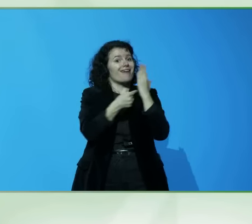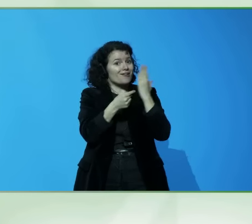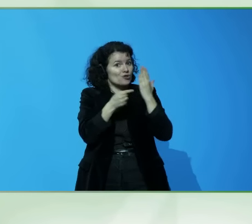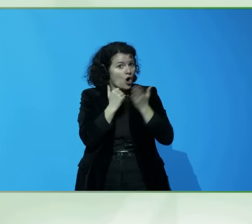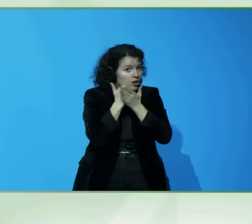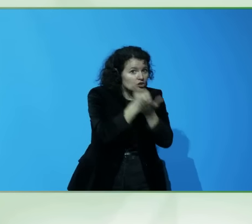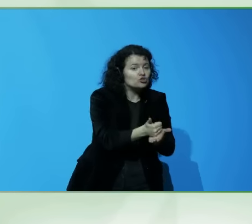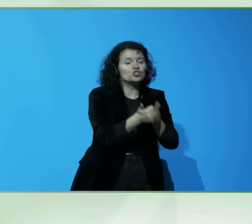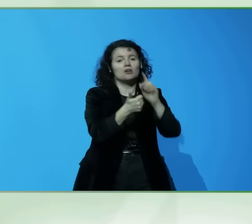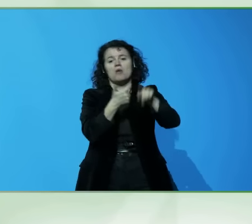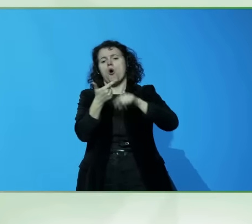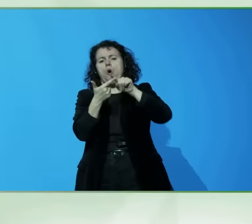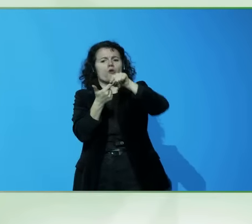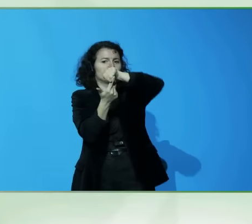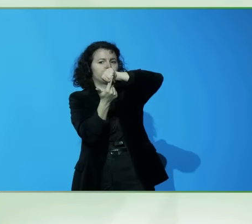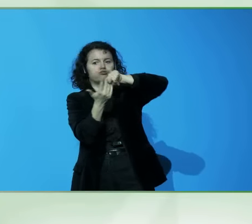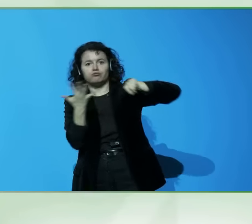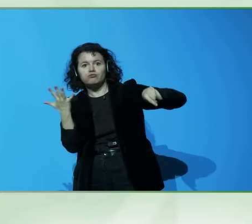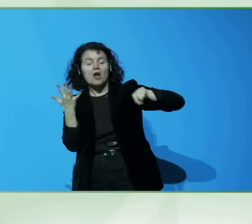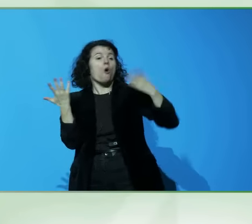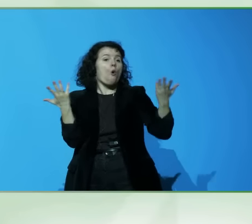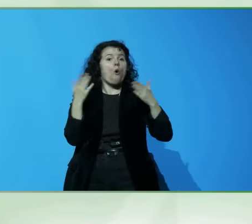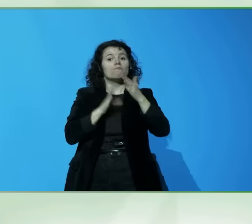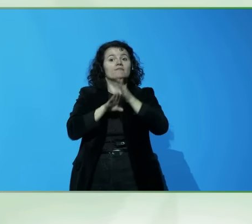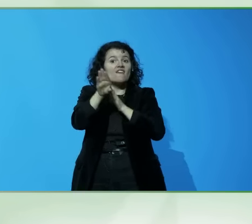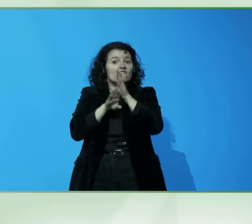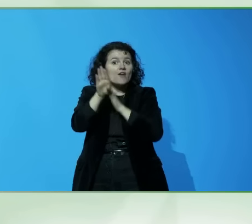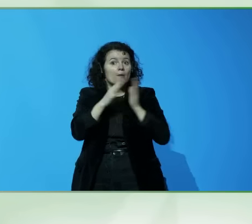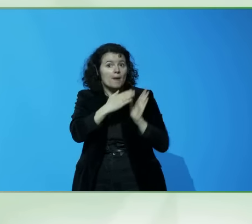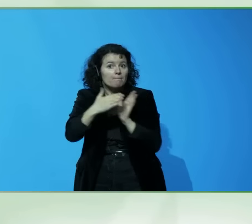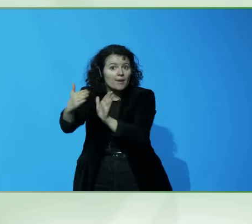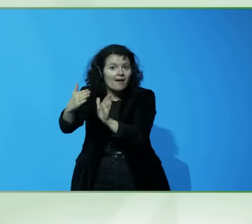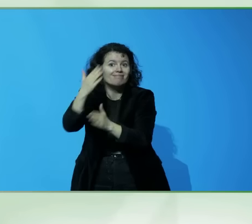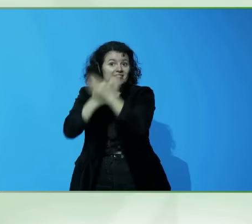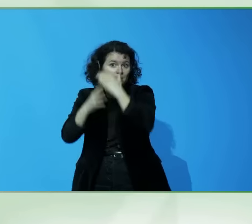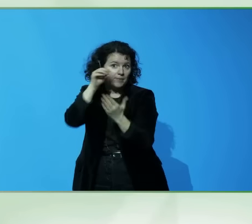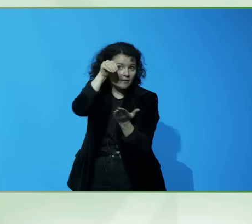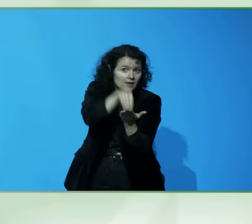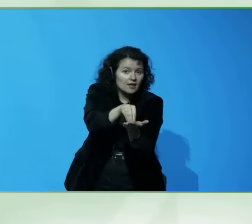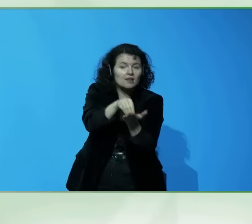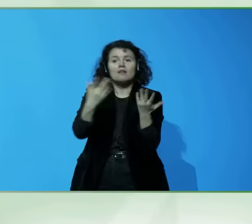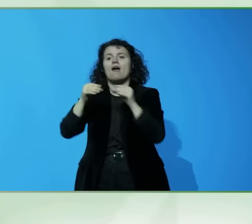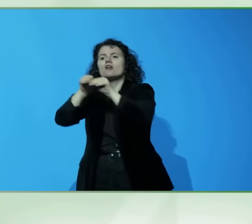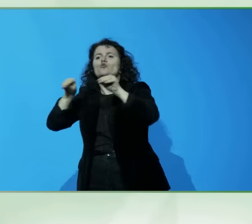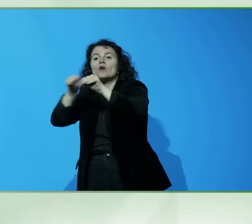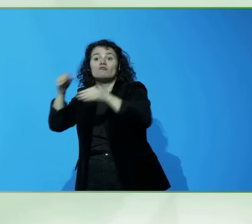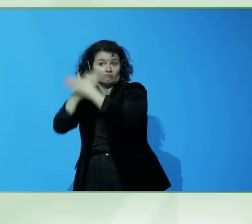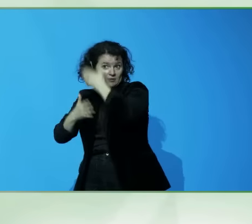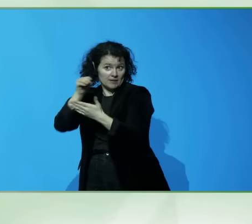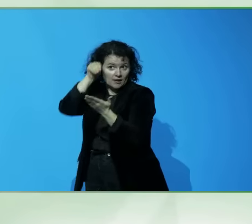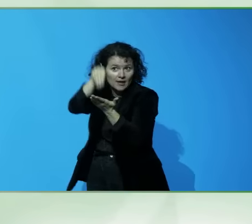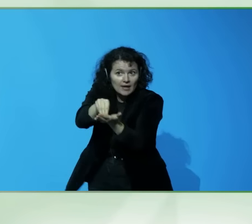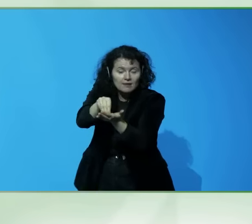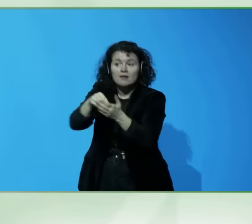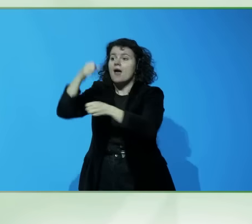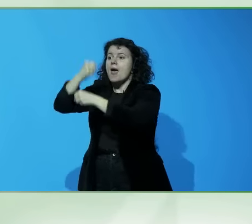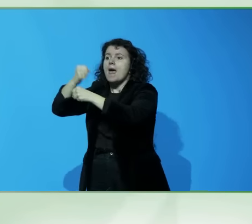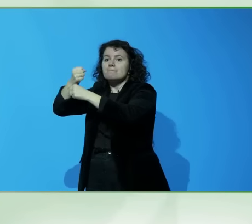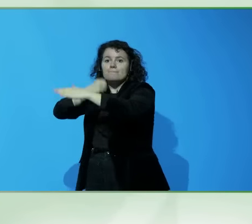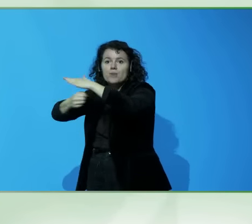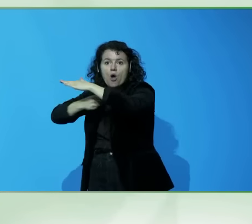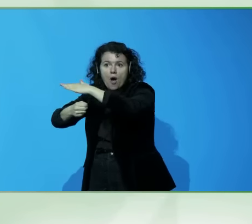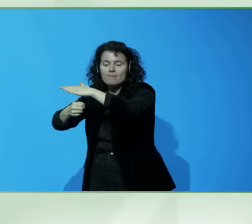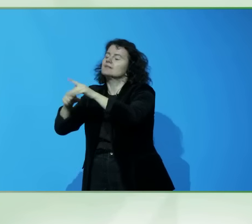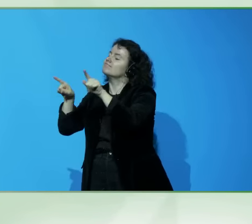in their national development plans, education systems, and employment frameworks. We have indeed come a long way, but